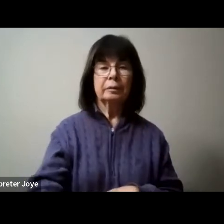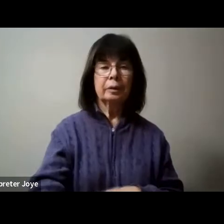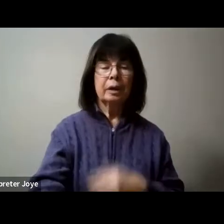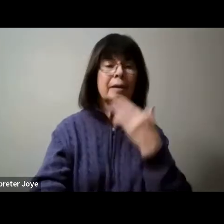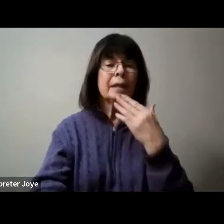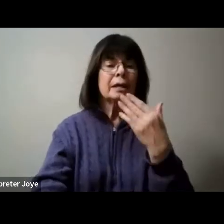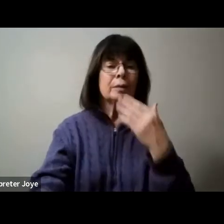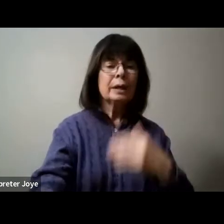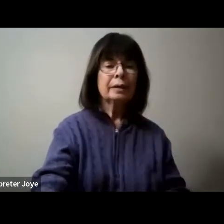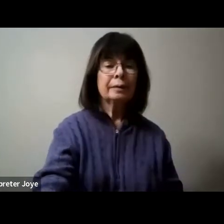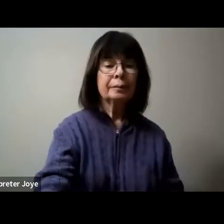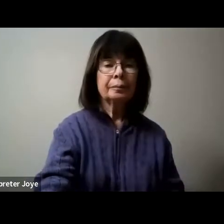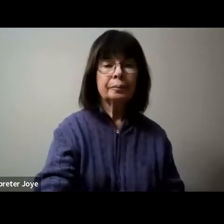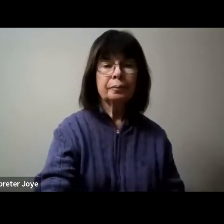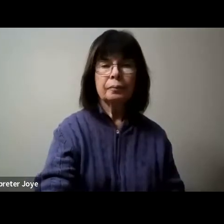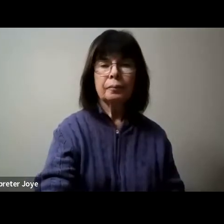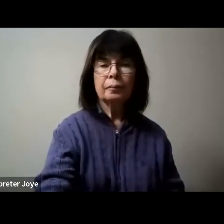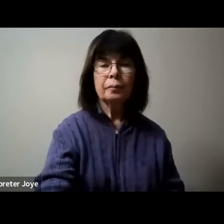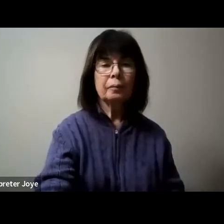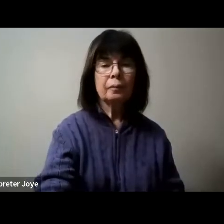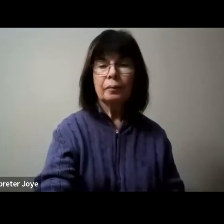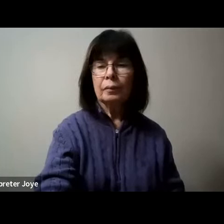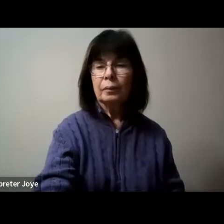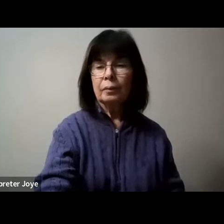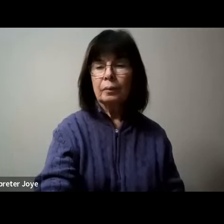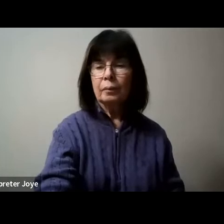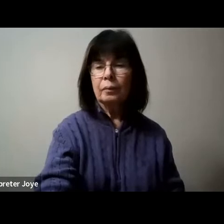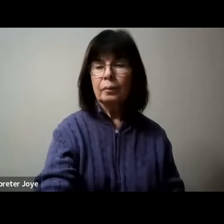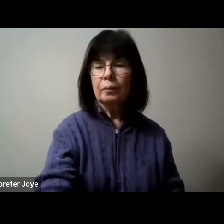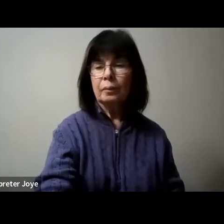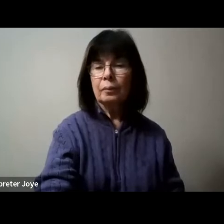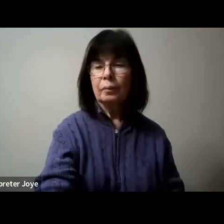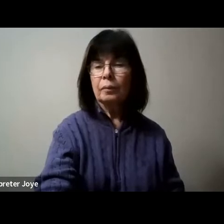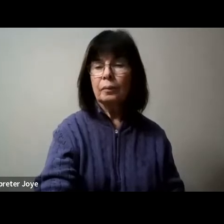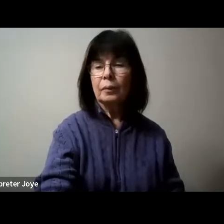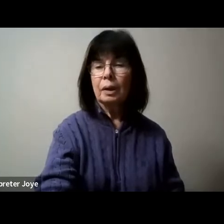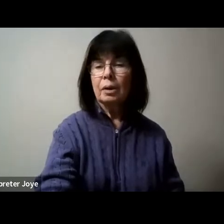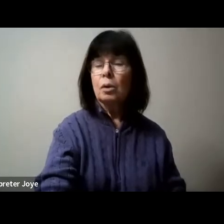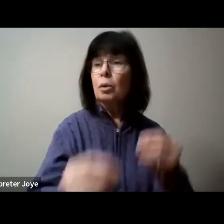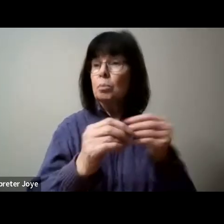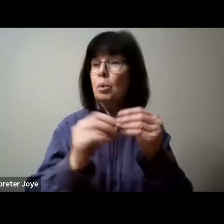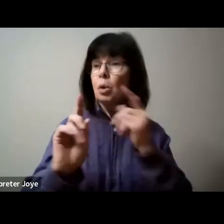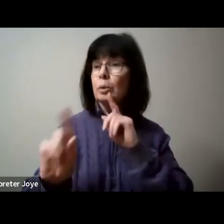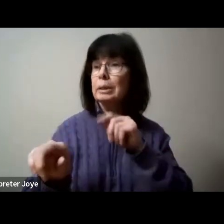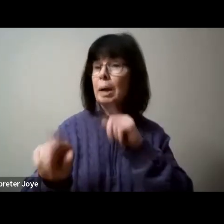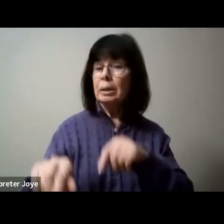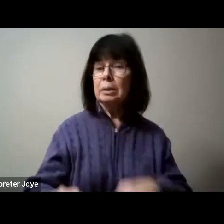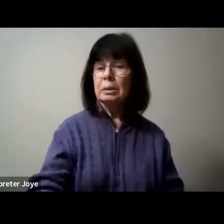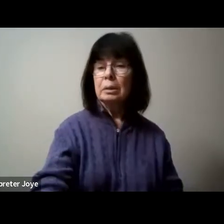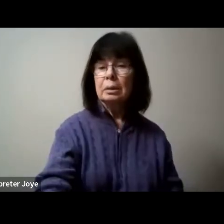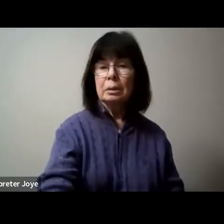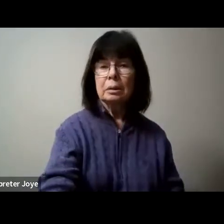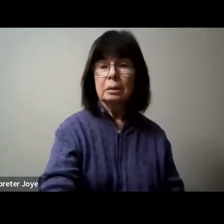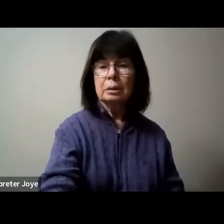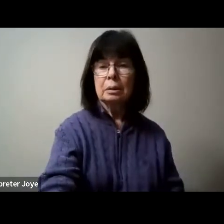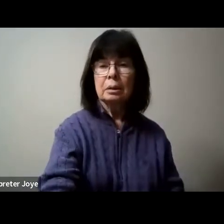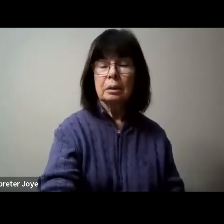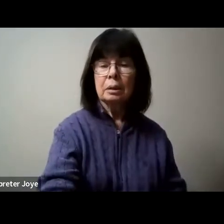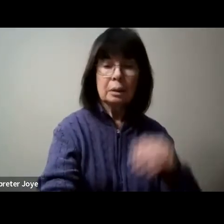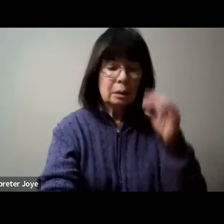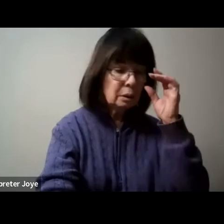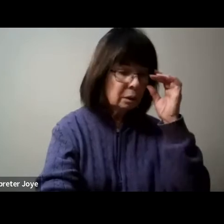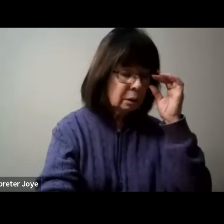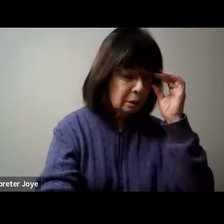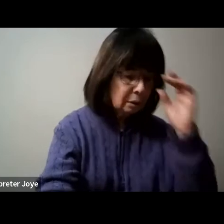that. Yeah. Any responses from anybody, Kimmy, Nick, anybody else before we hear from Neetu?